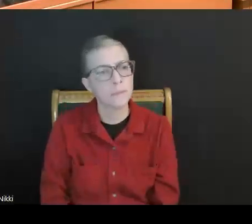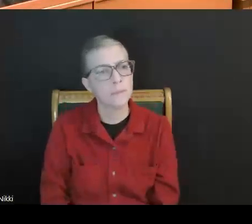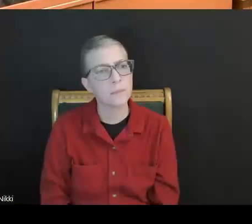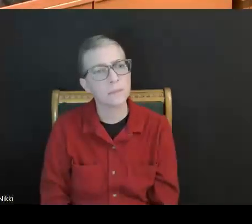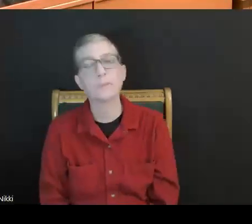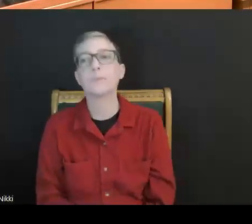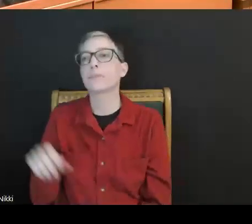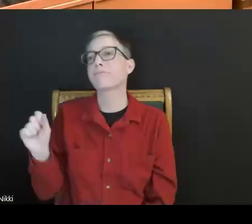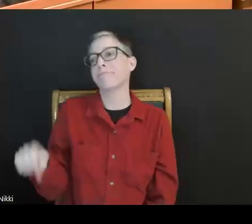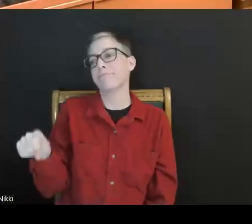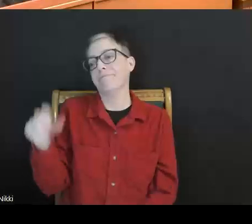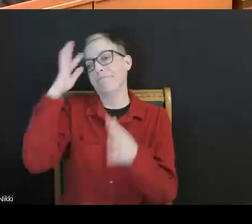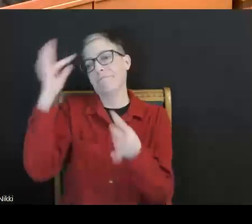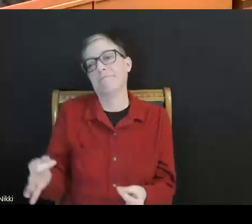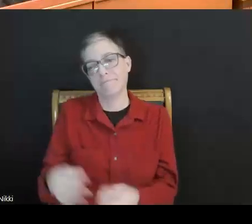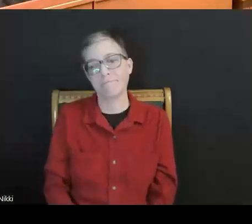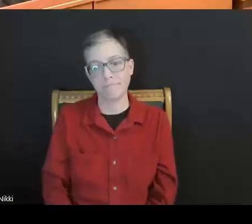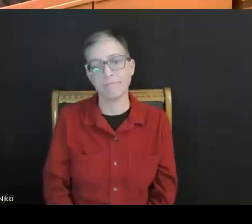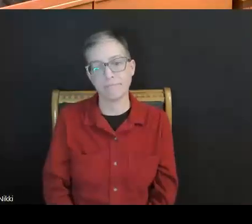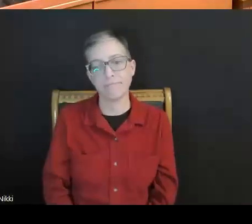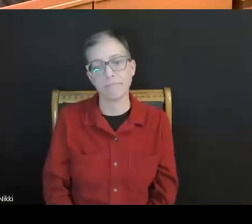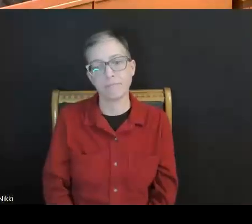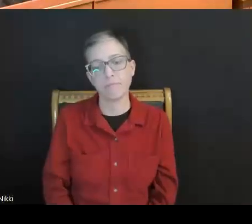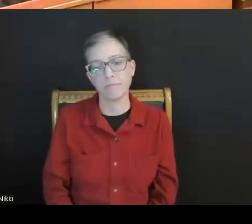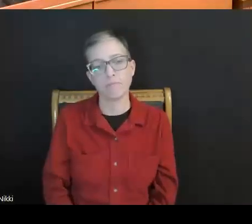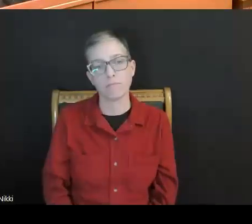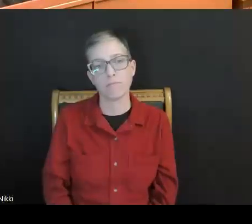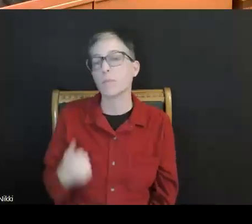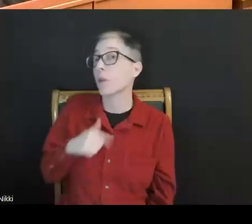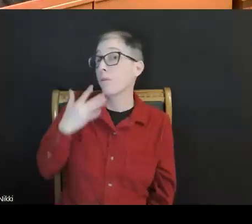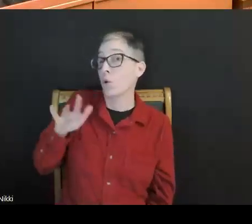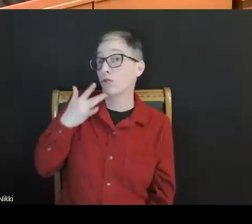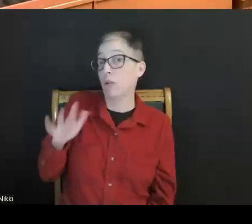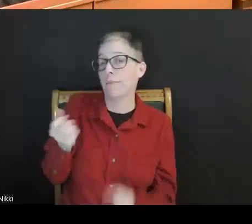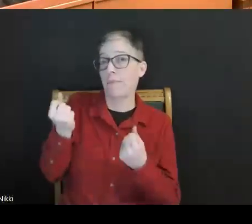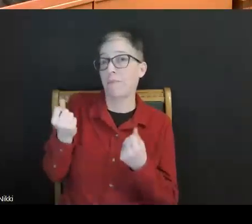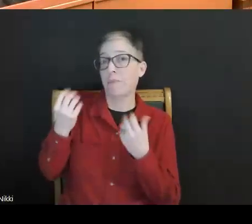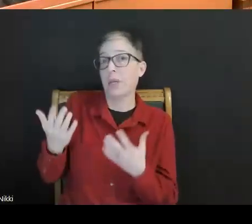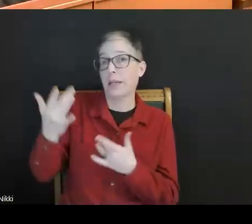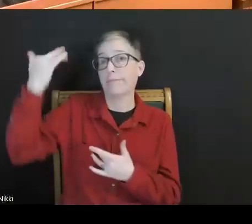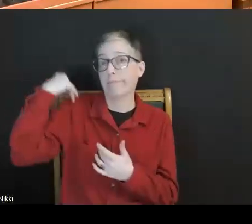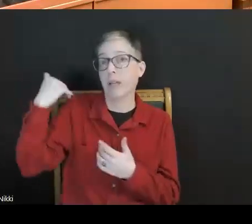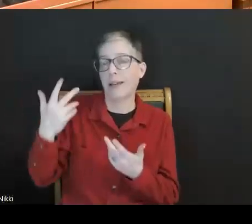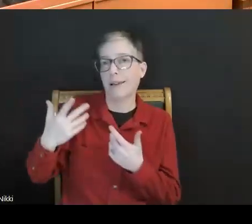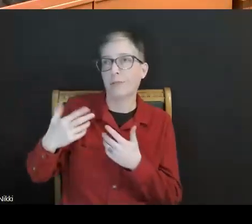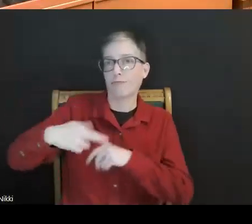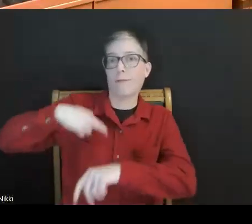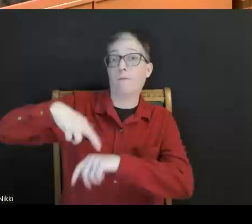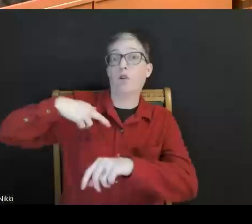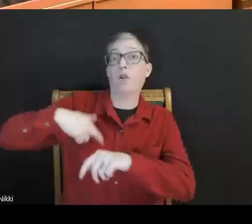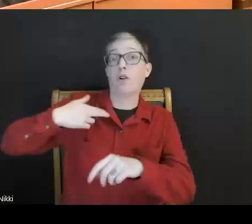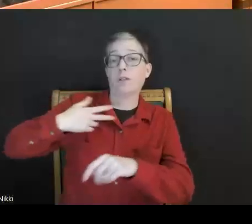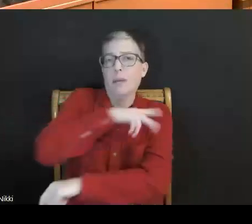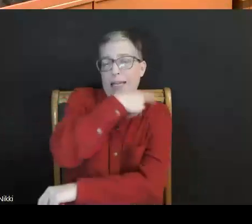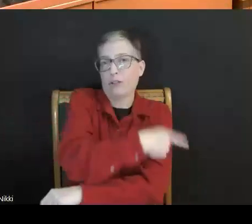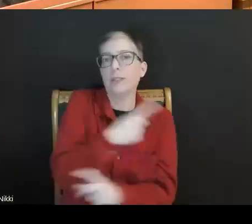Yeah, for sure. I think, we've been fortunate that many of our initial referrals were quite motivated for this. However,